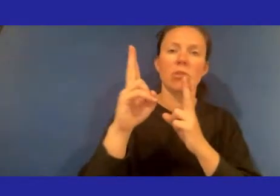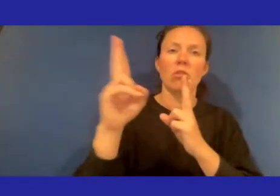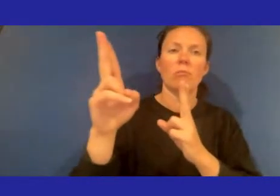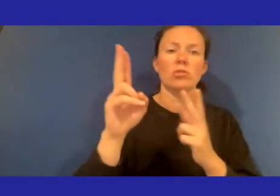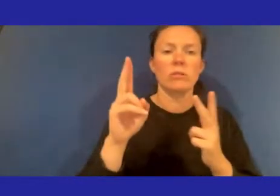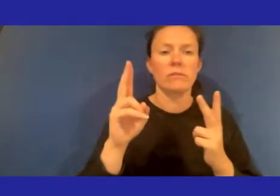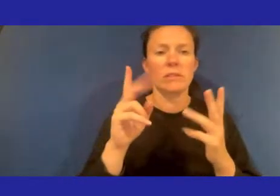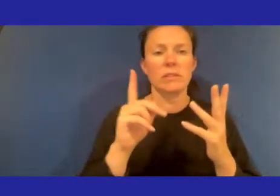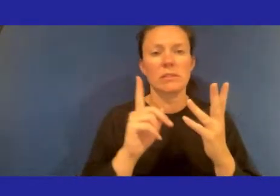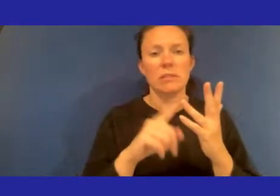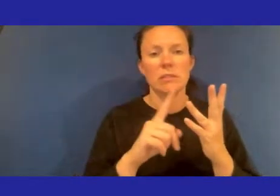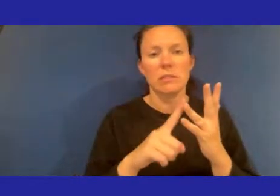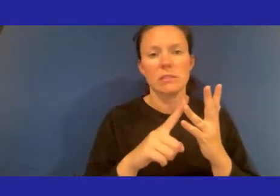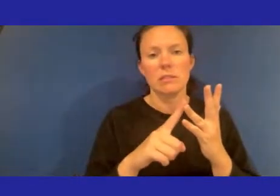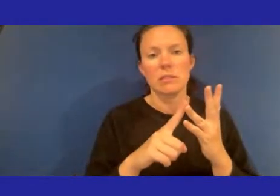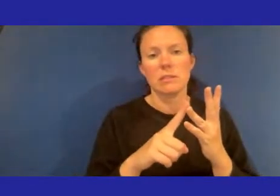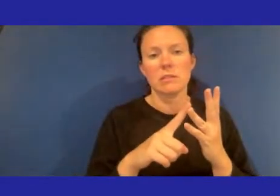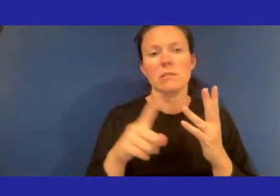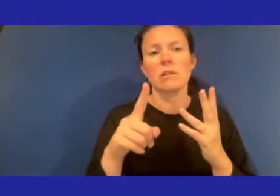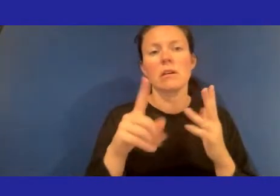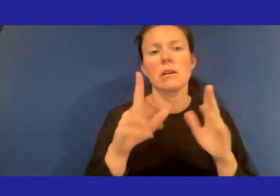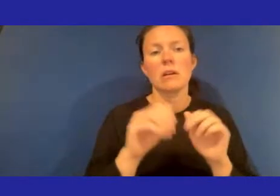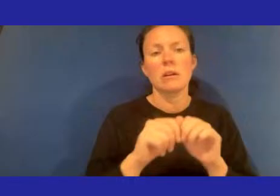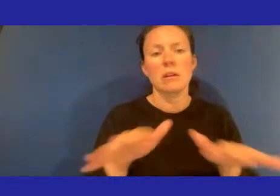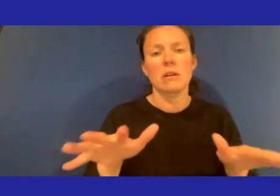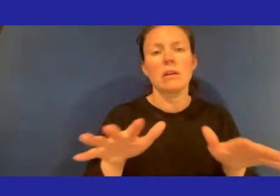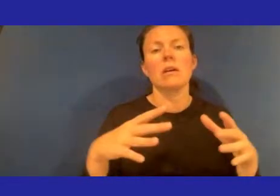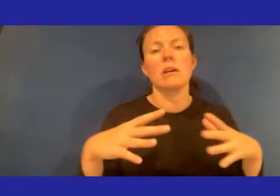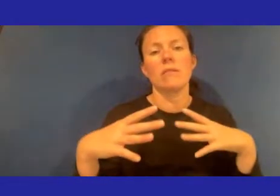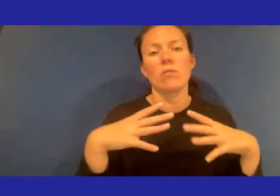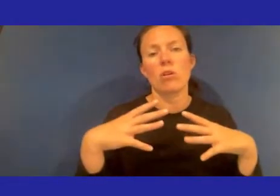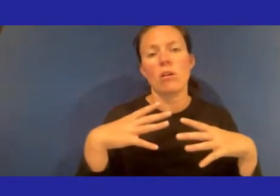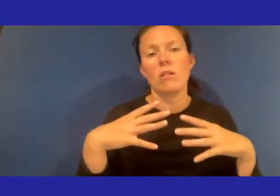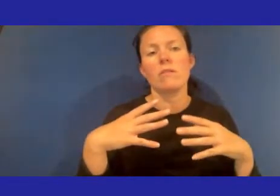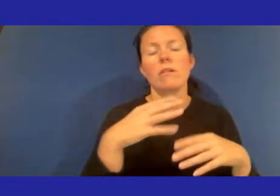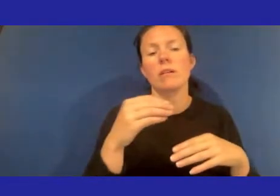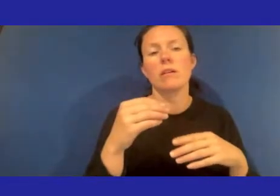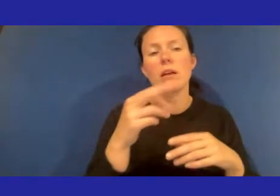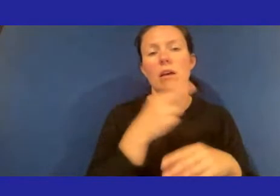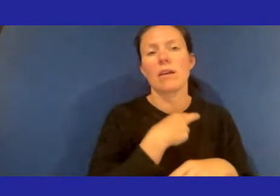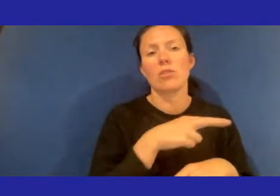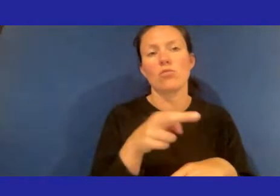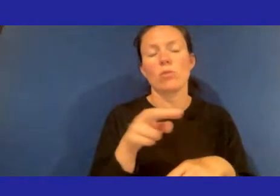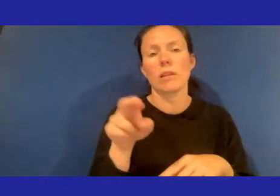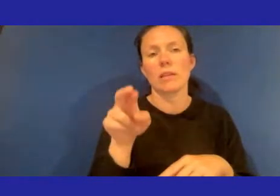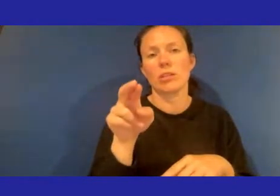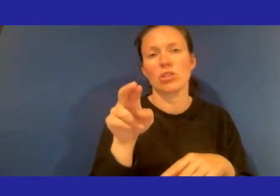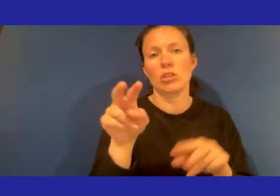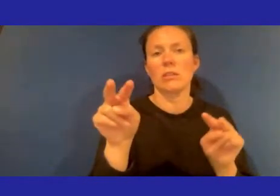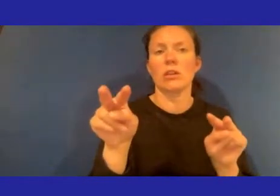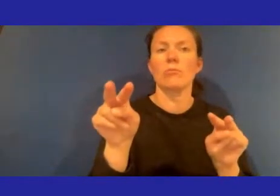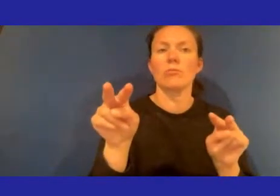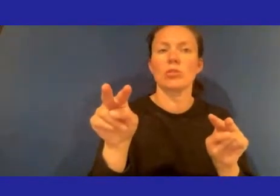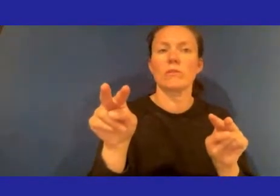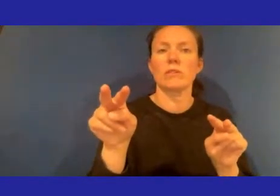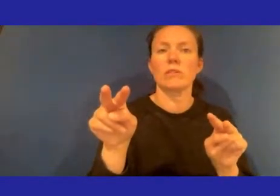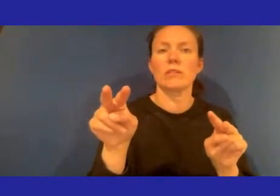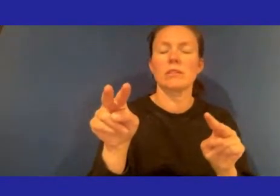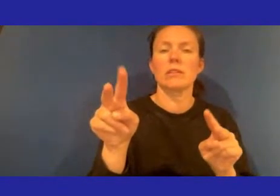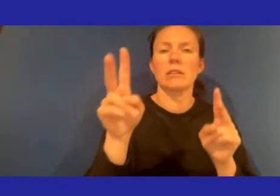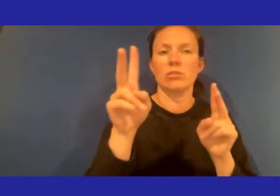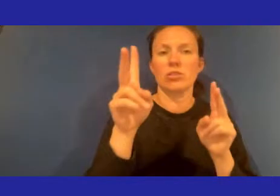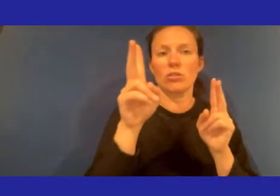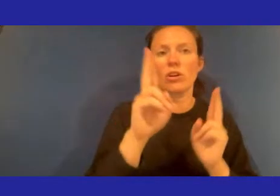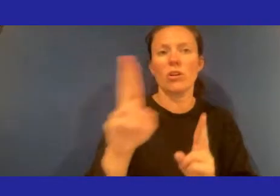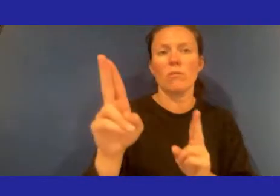Month. We had the distribution of holidays and religious observances, newsletters, also related